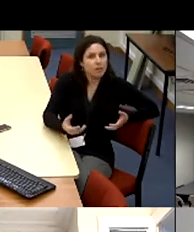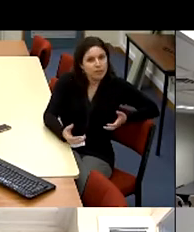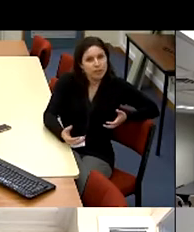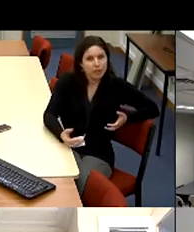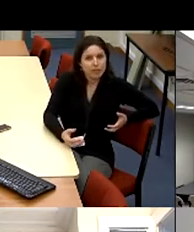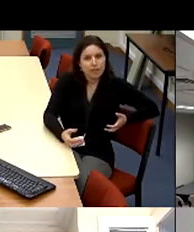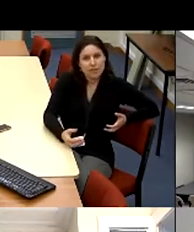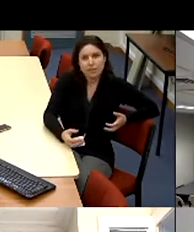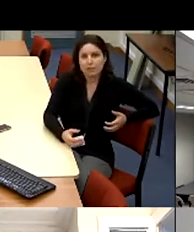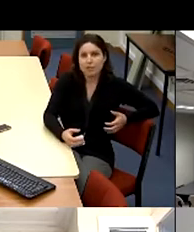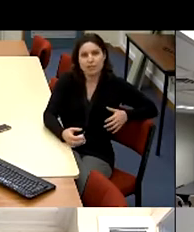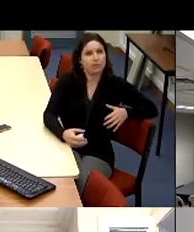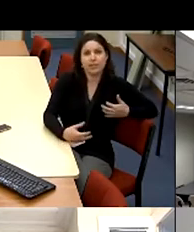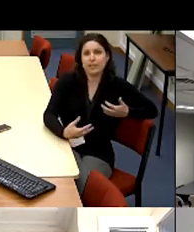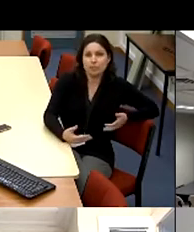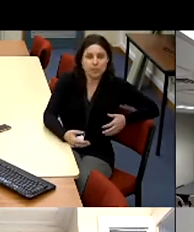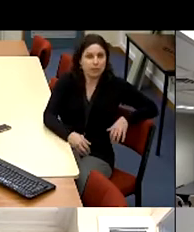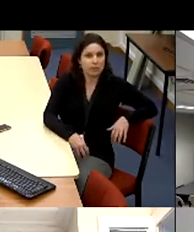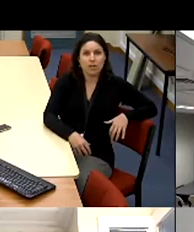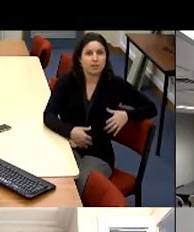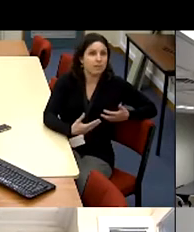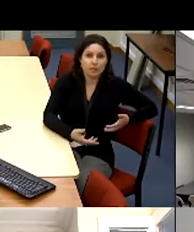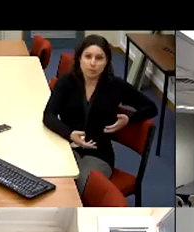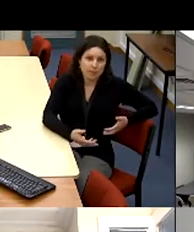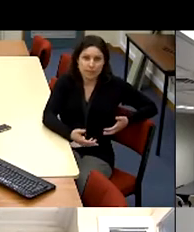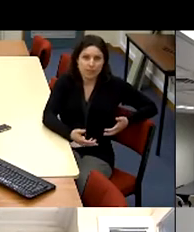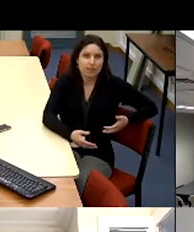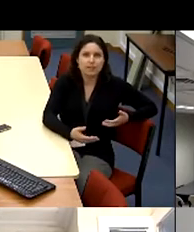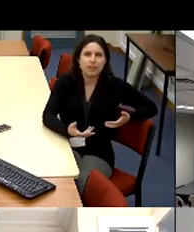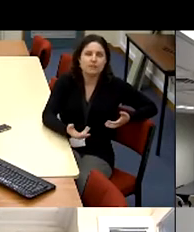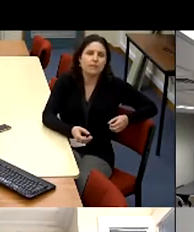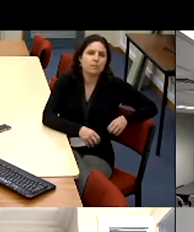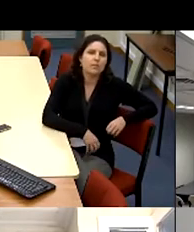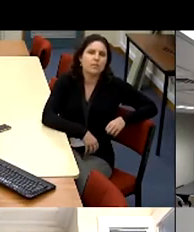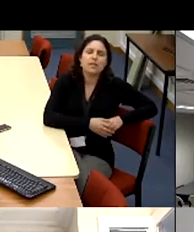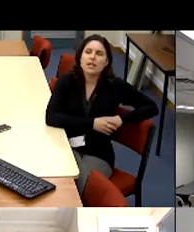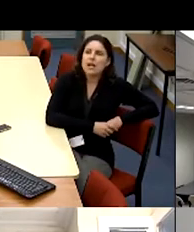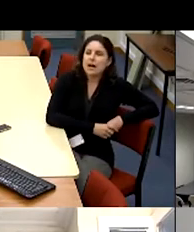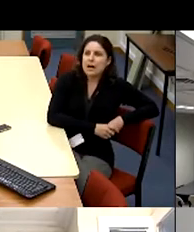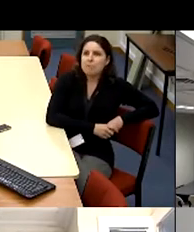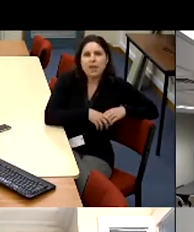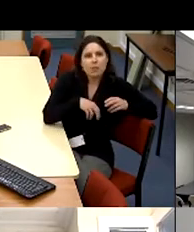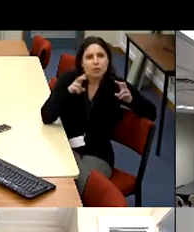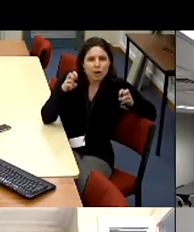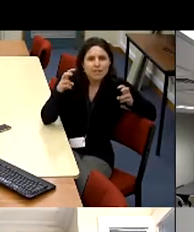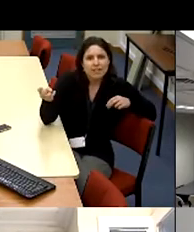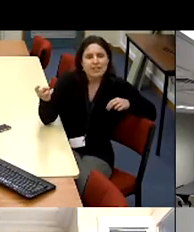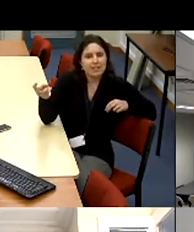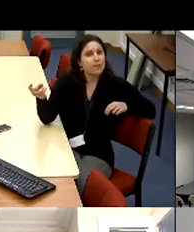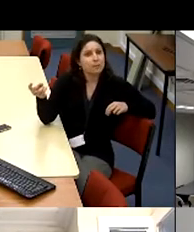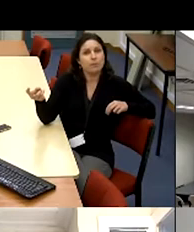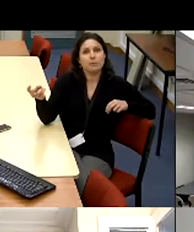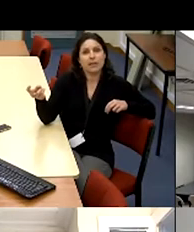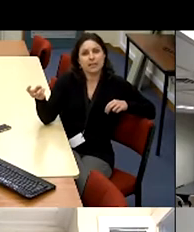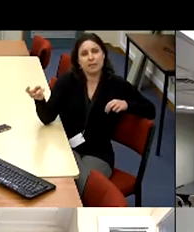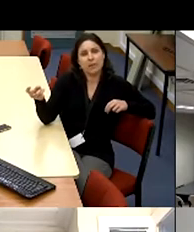not a refugee crisis, it's a crisis of resettlement, or it's a crisis of hospitality, as Alison Fitz puts it. But that word crisis